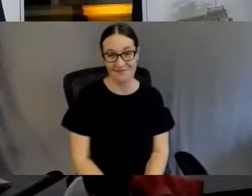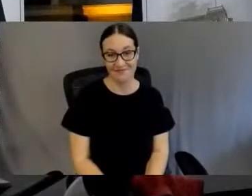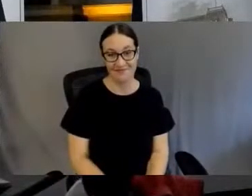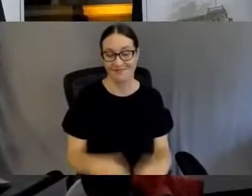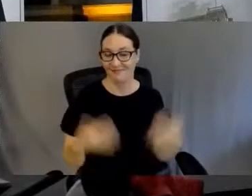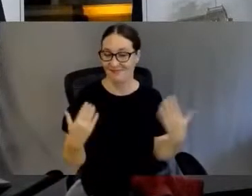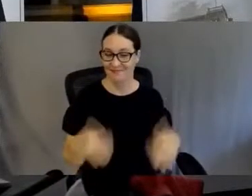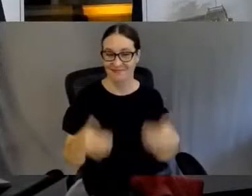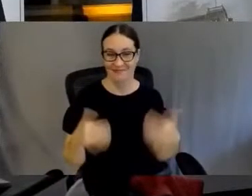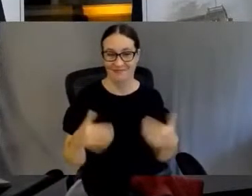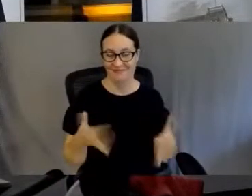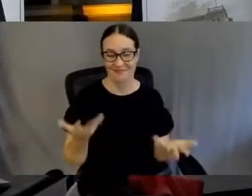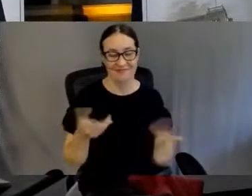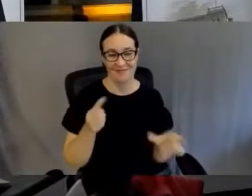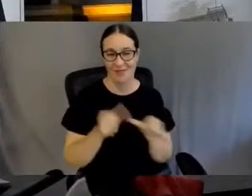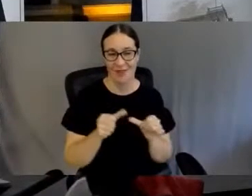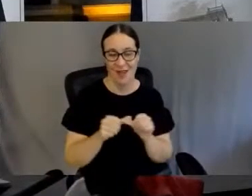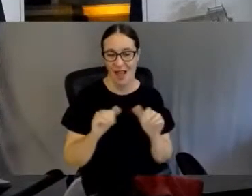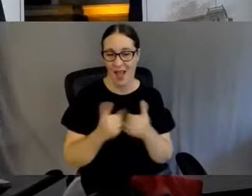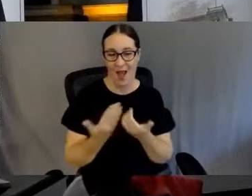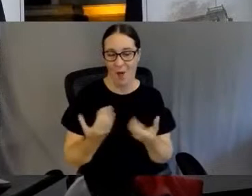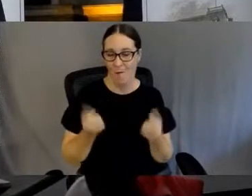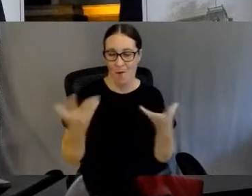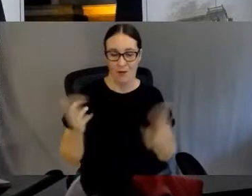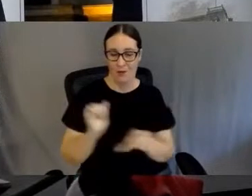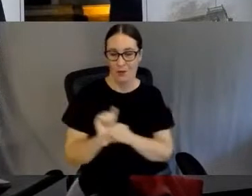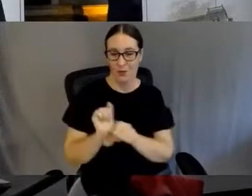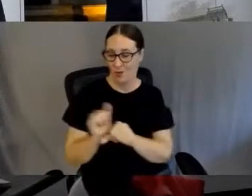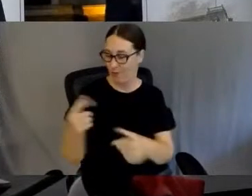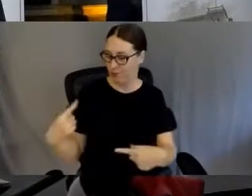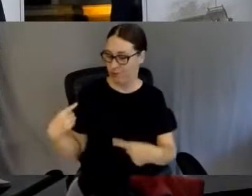Okay, just a reminder of how far we've come.